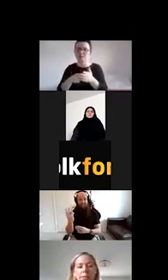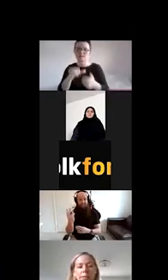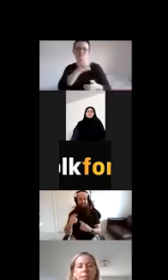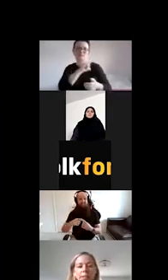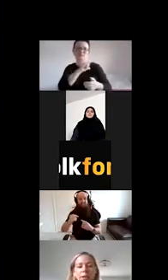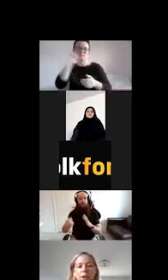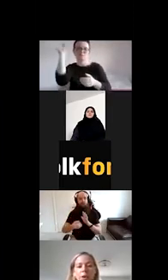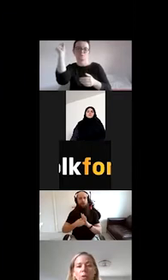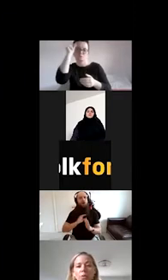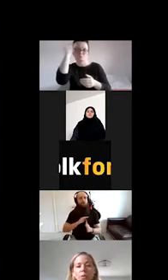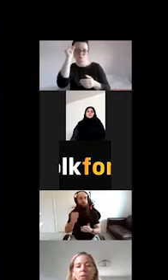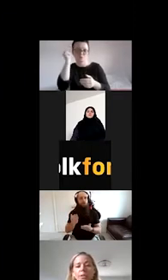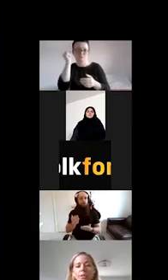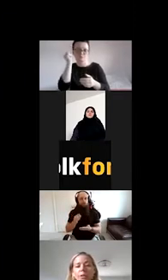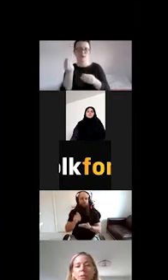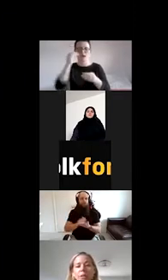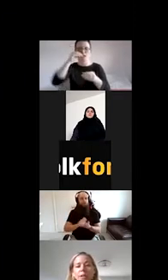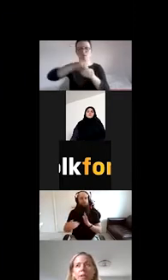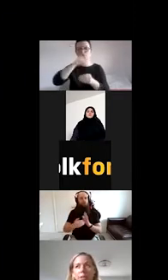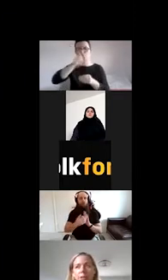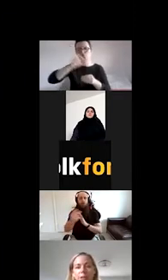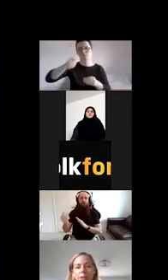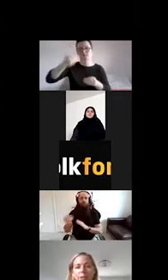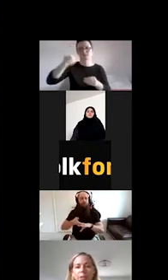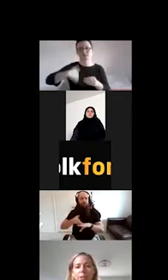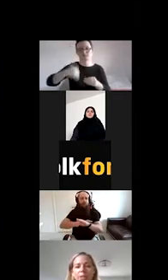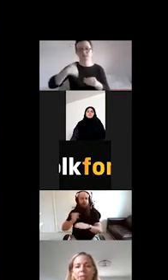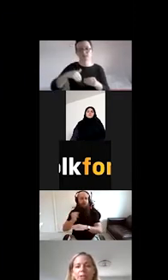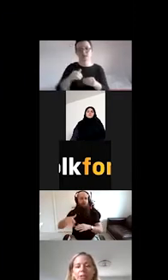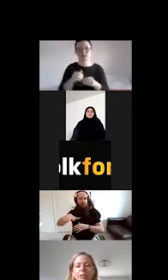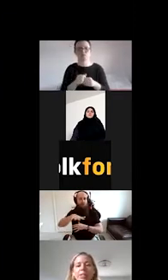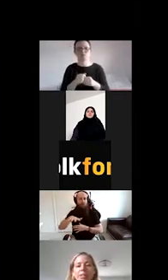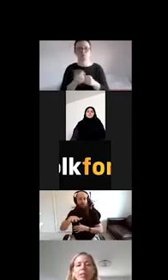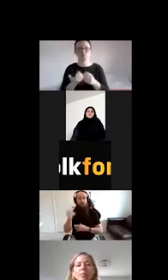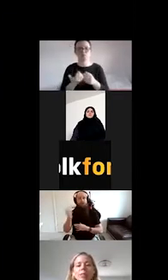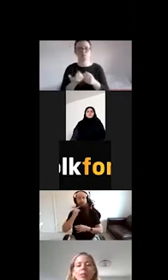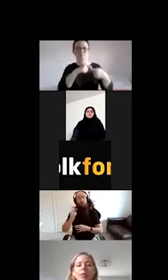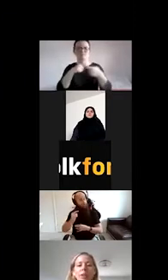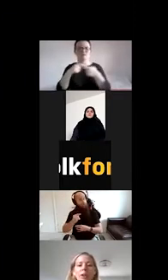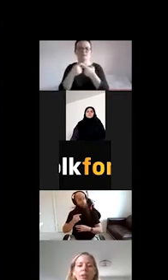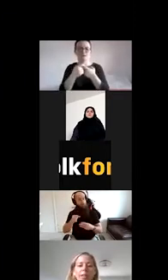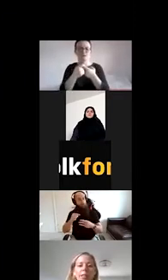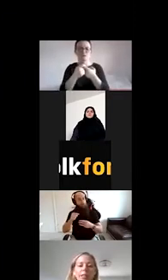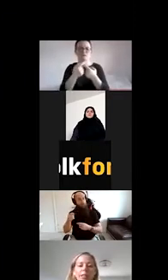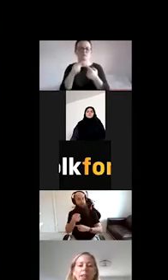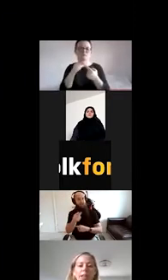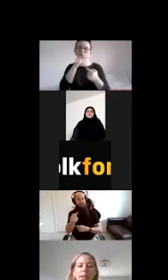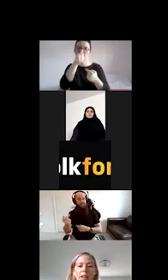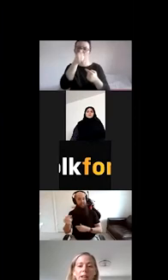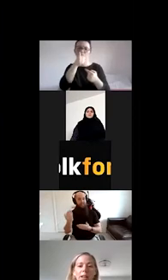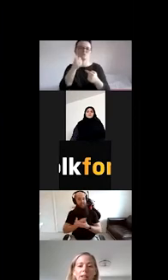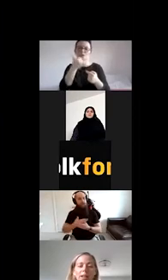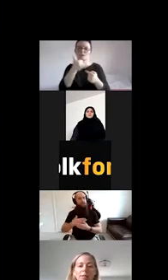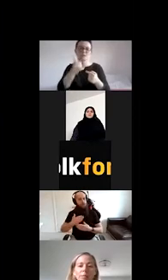in this field. We thought it could be interesting to look into these specific contexts.